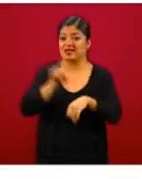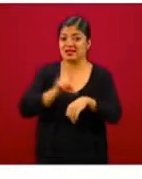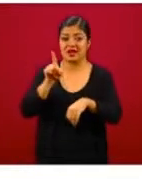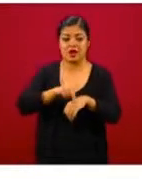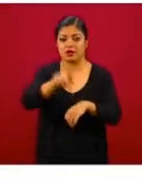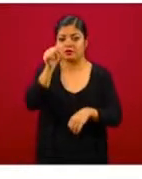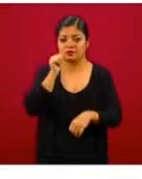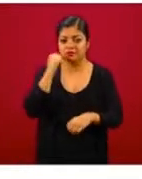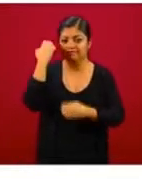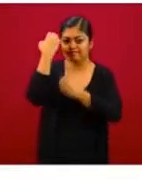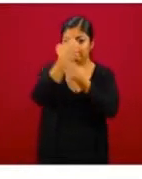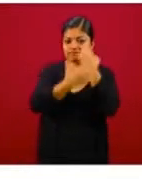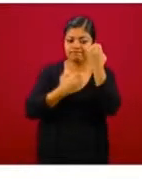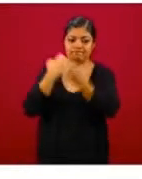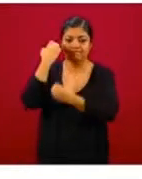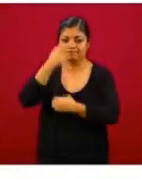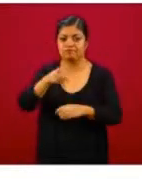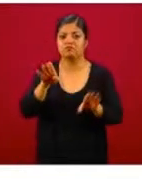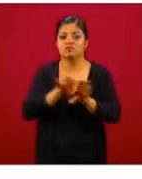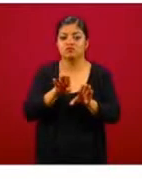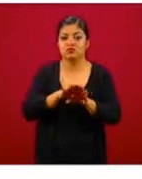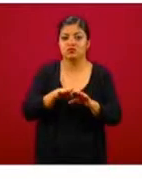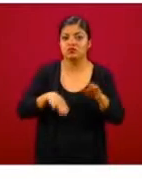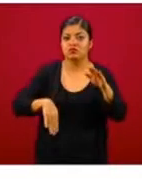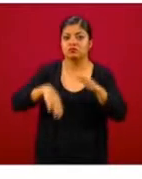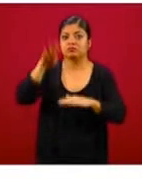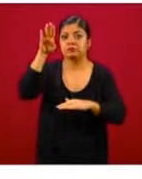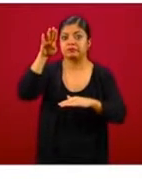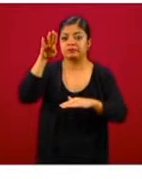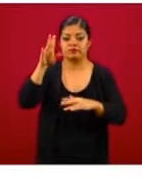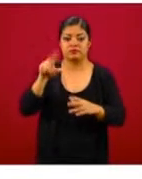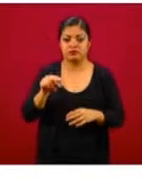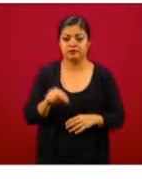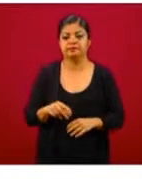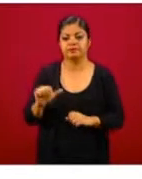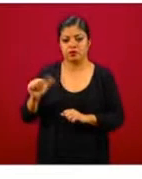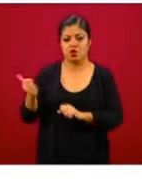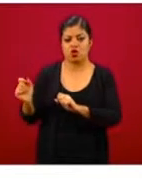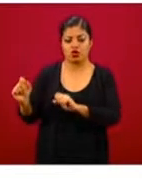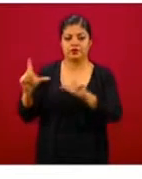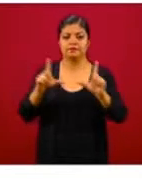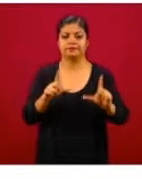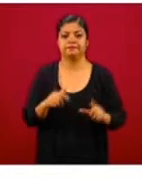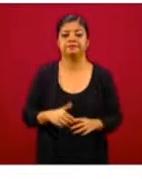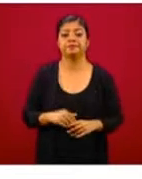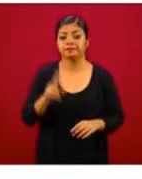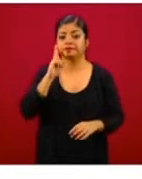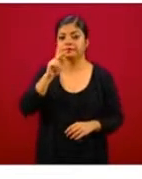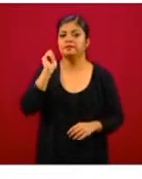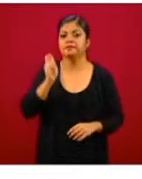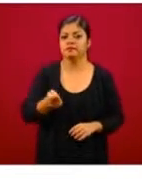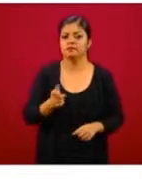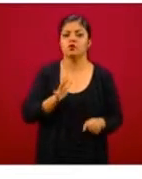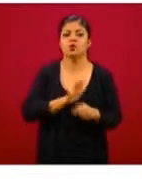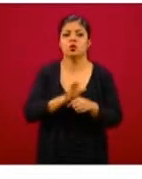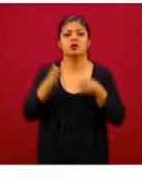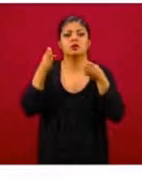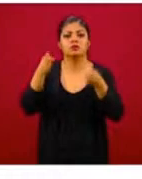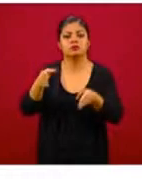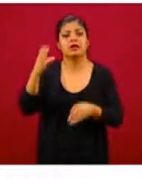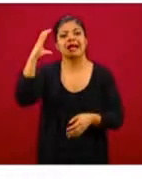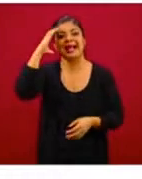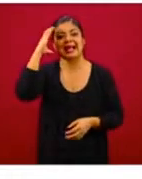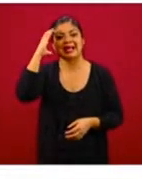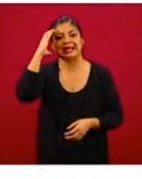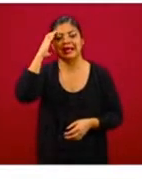would even decrease. And so that's why it's important to be monitoring constantly what this hospital capacity is. And so if